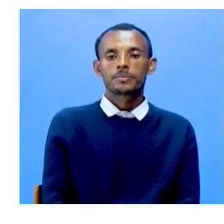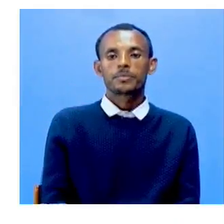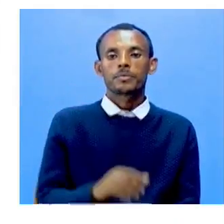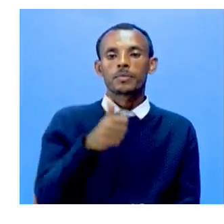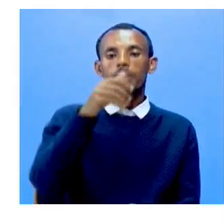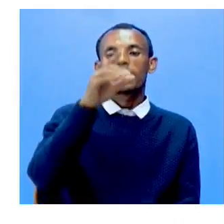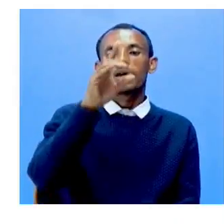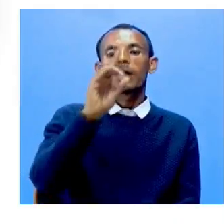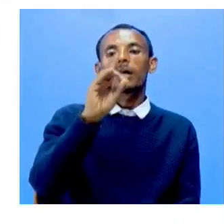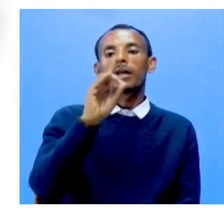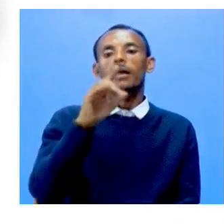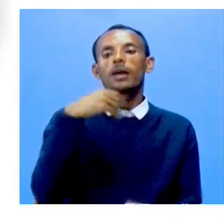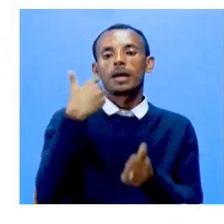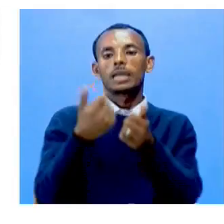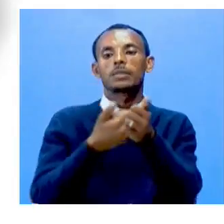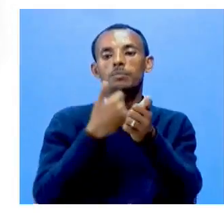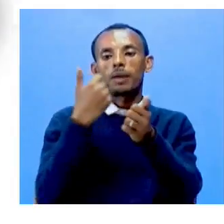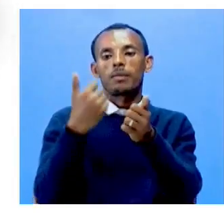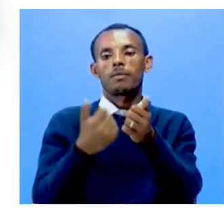AD respectively.